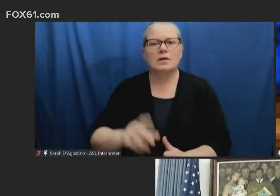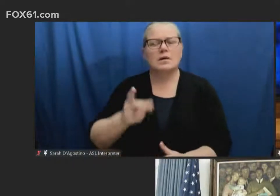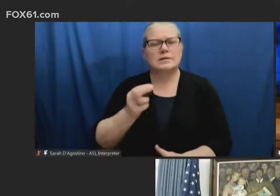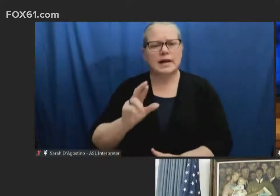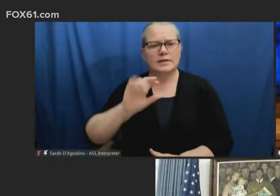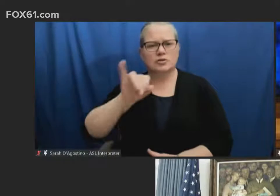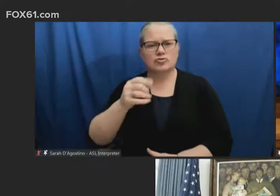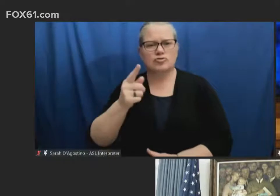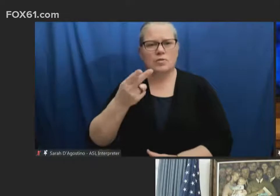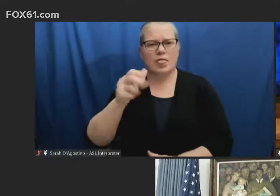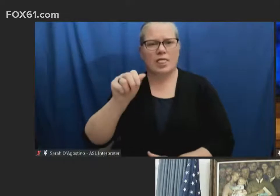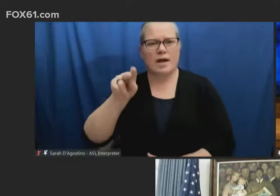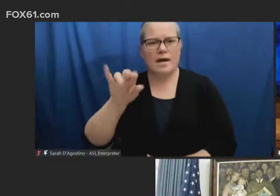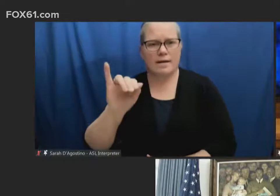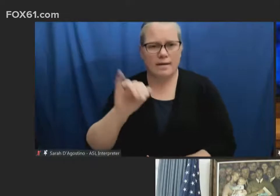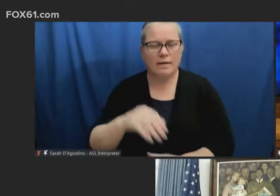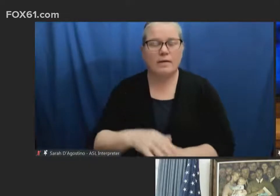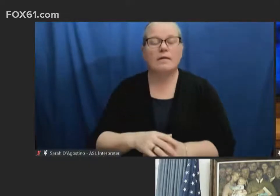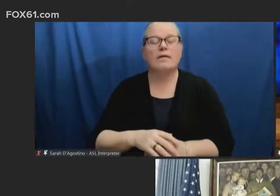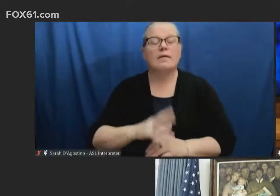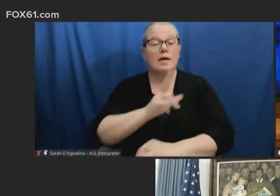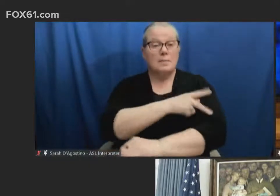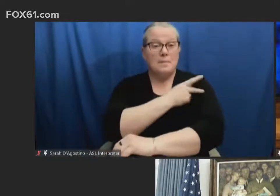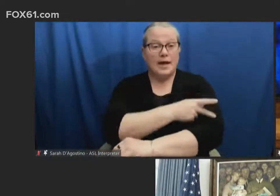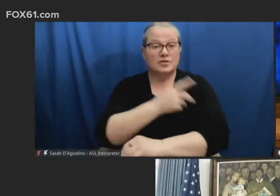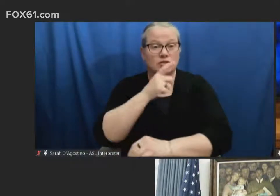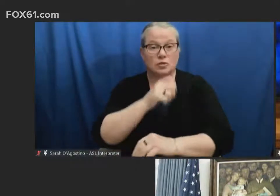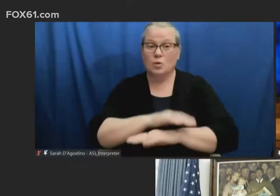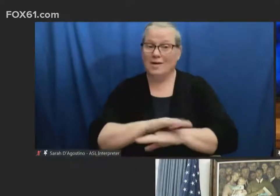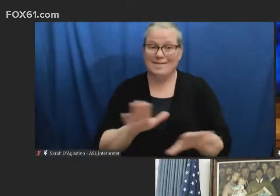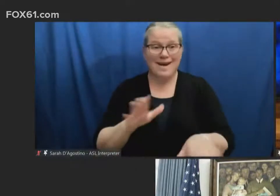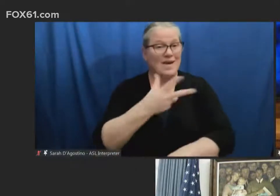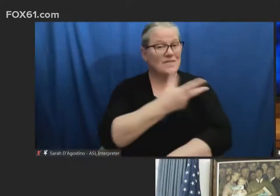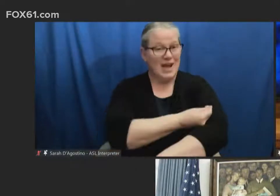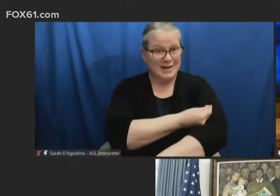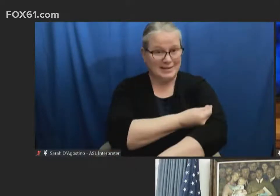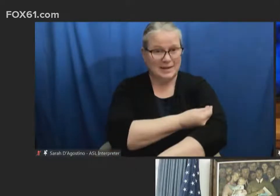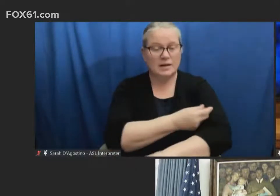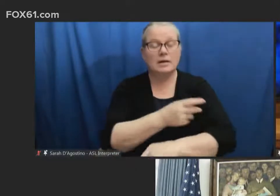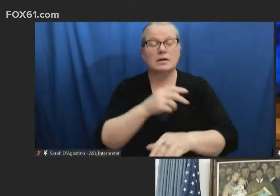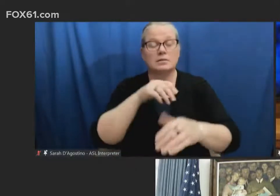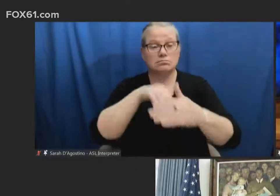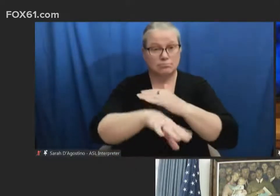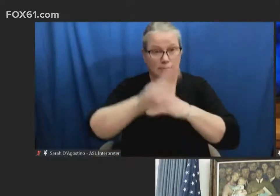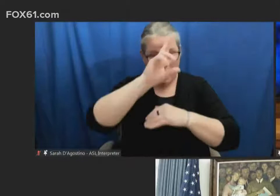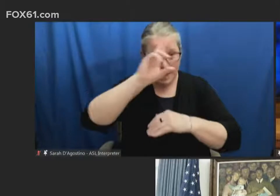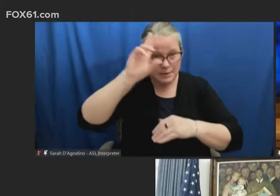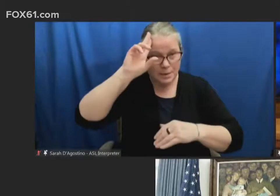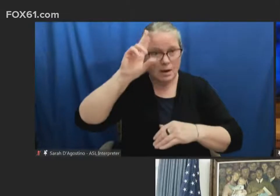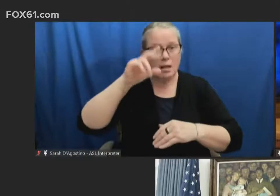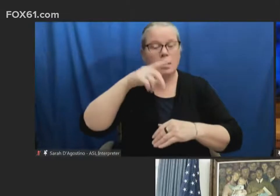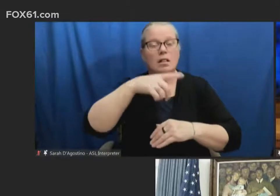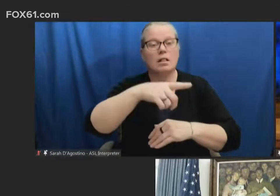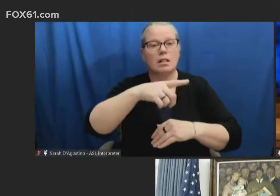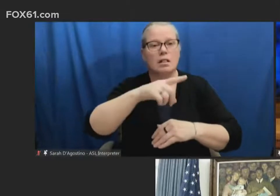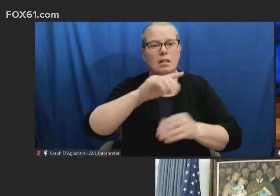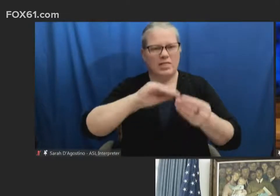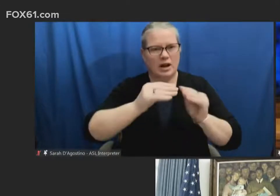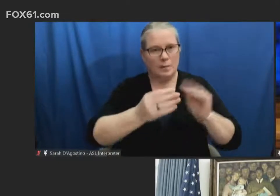who are not fully vaccinated has been falling, which seems somewhat counterintuitive. So more people who are fully vaccinated